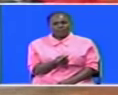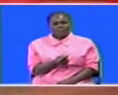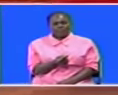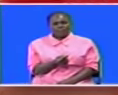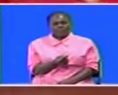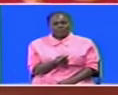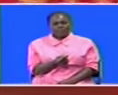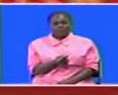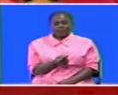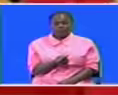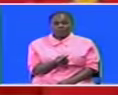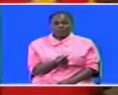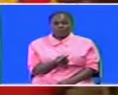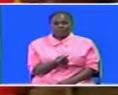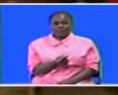Germany.